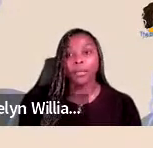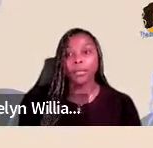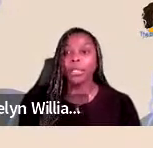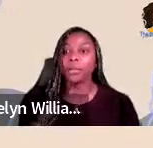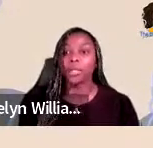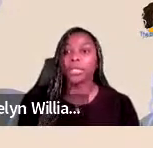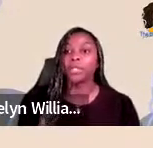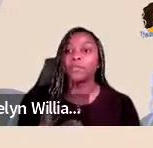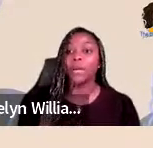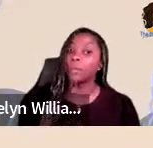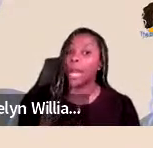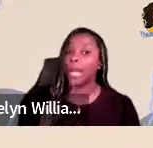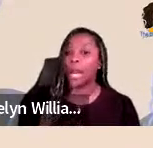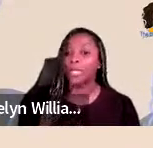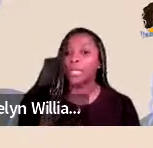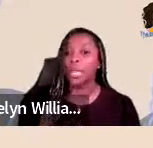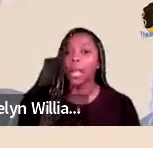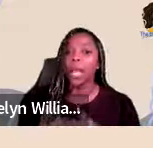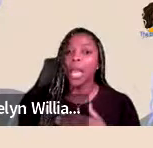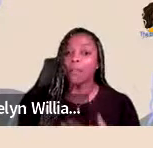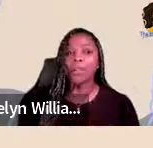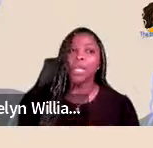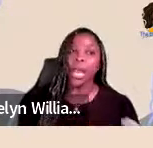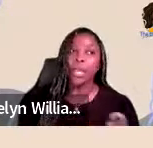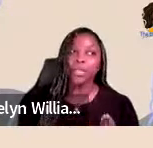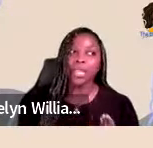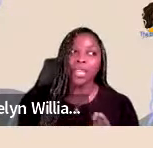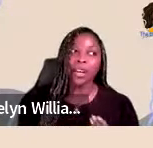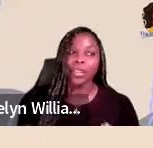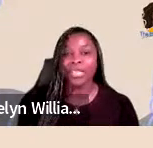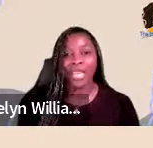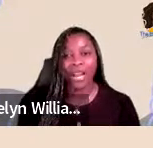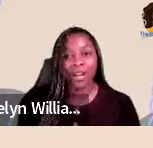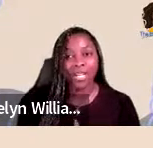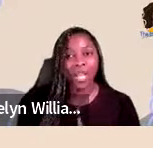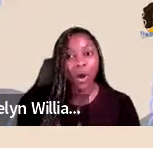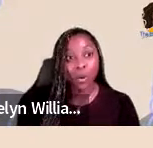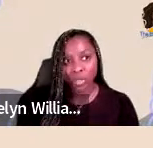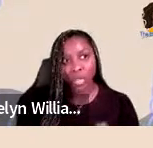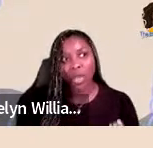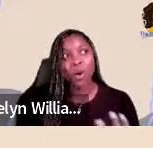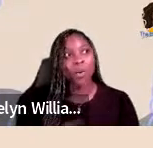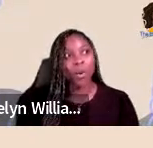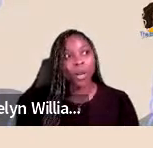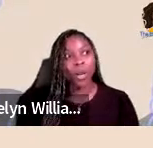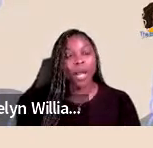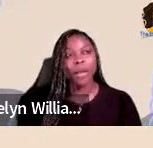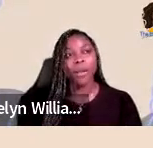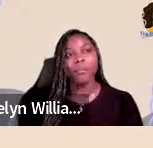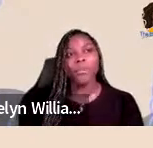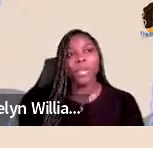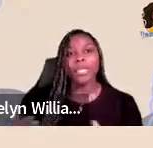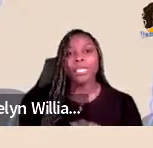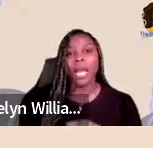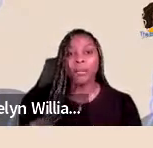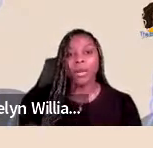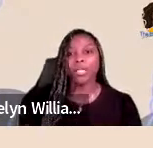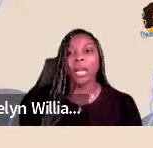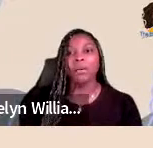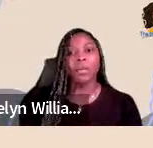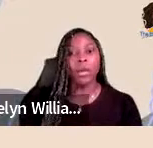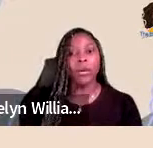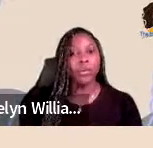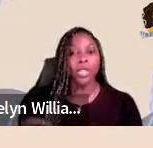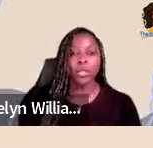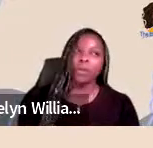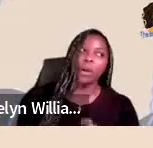I use in order to develop my content. Everything that you see here are things that I already own or things that I purchased